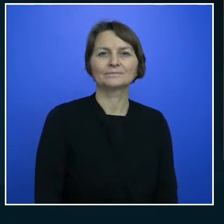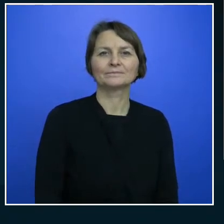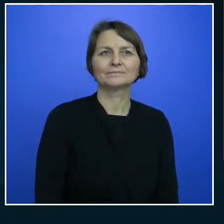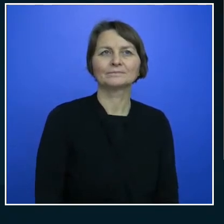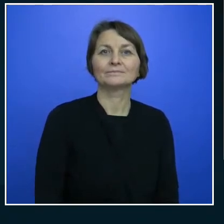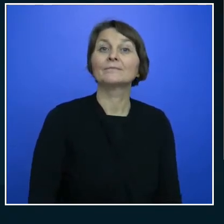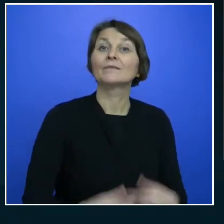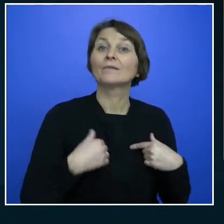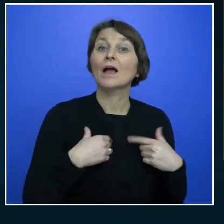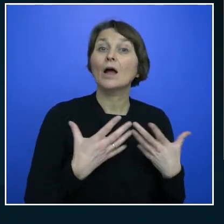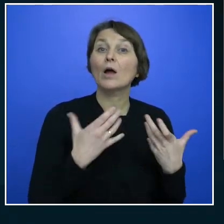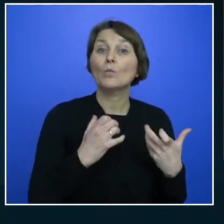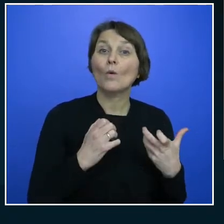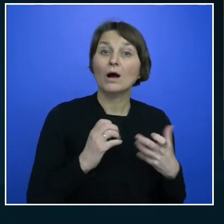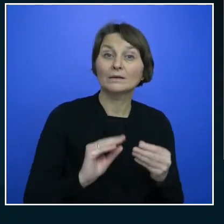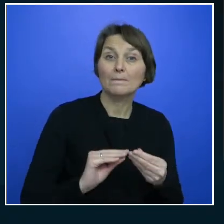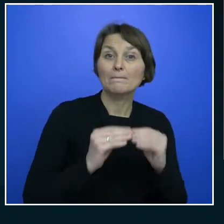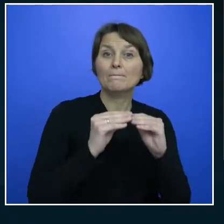request.